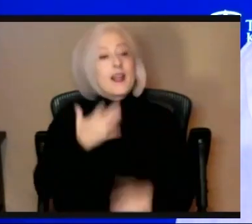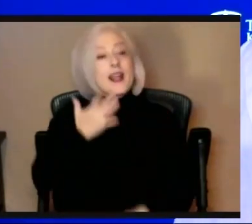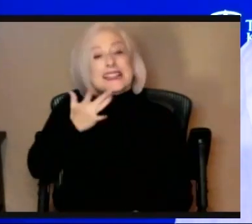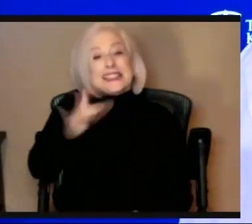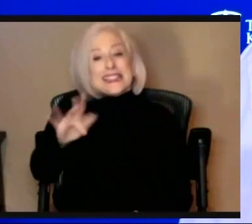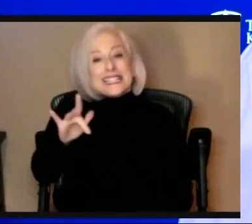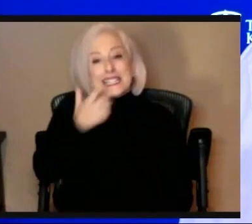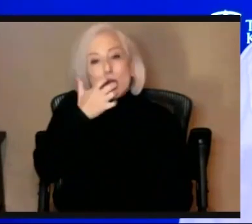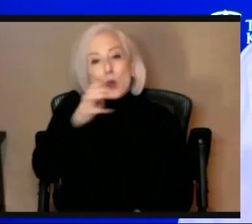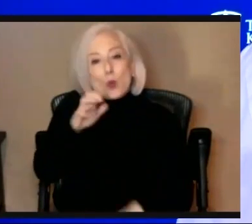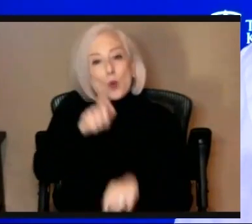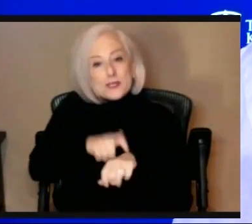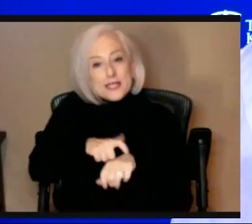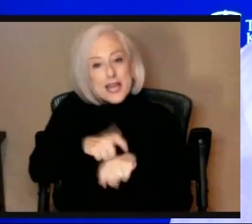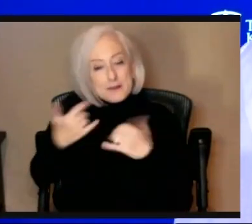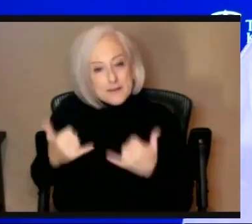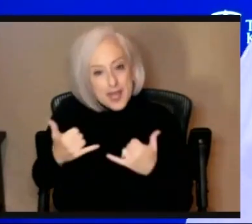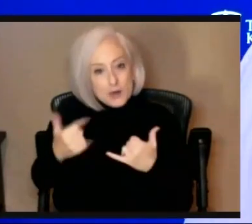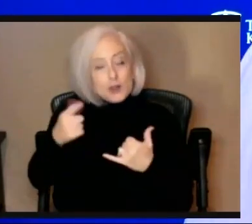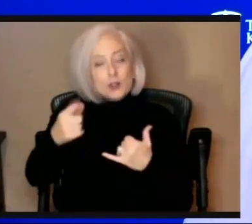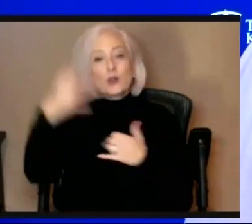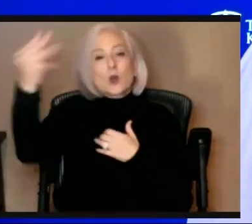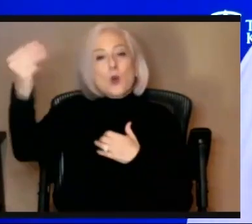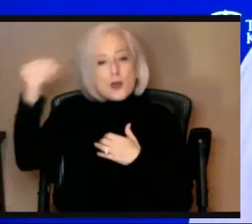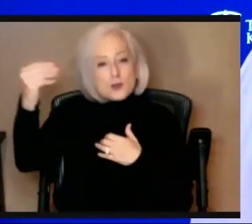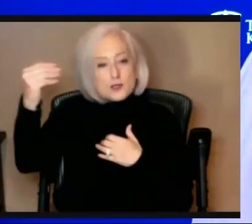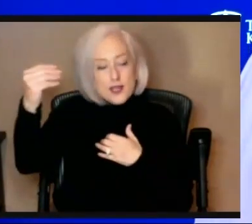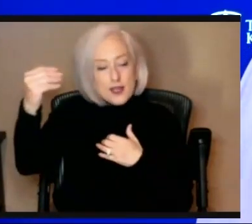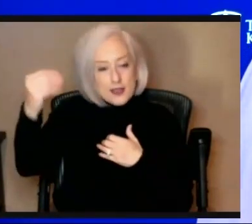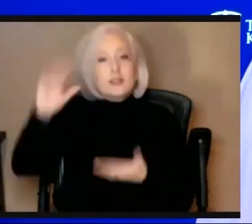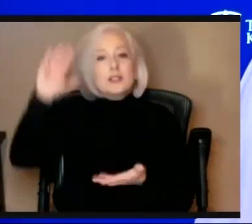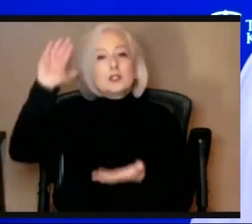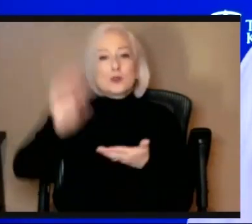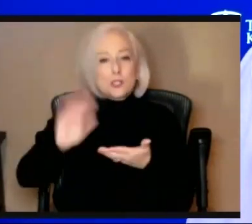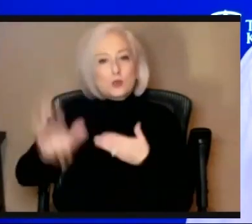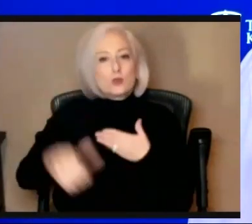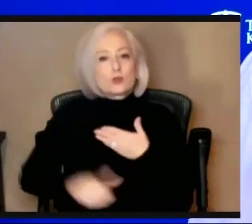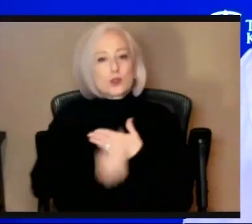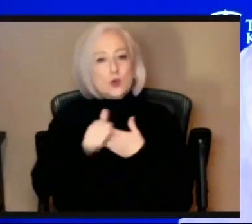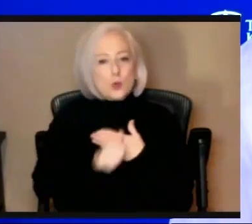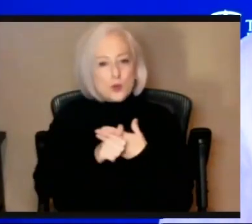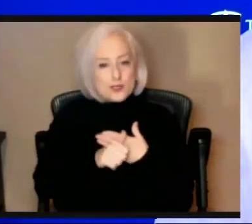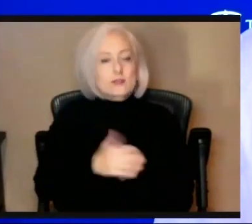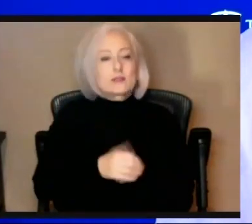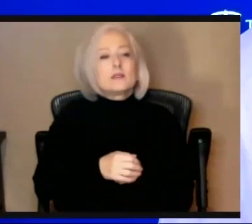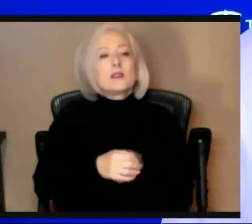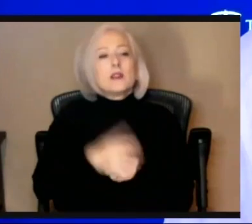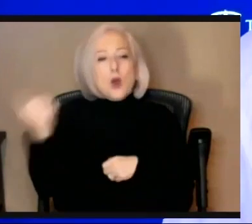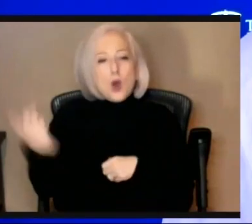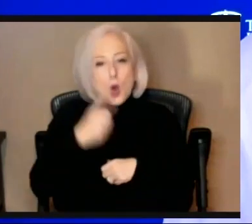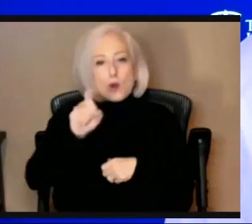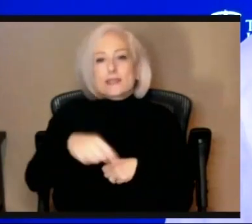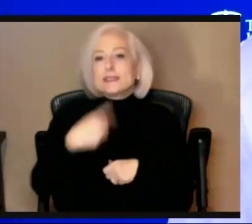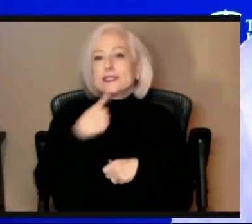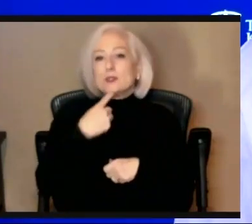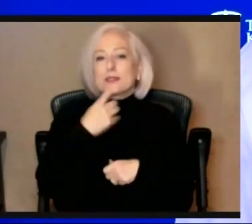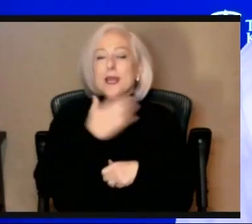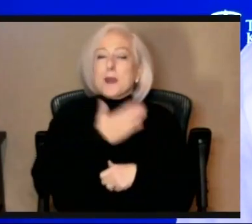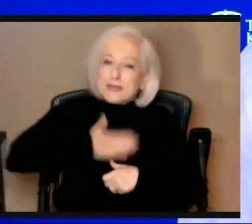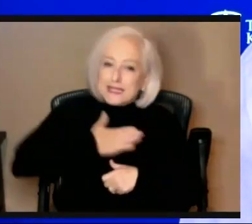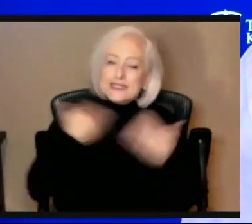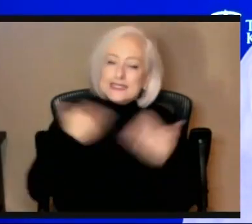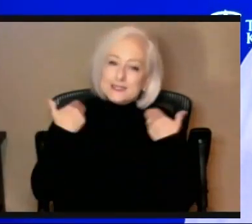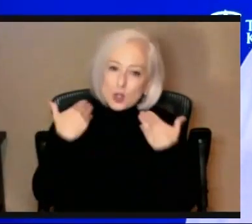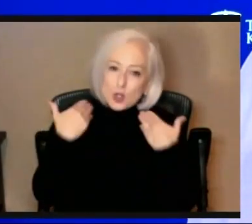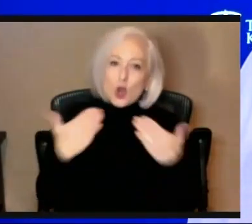things outdoors that will also significantly reduce your risk. And always needs to be said, please go get vaccinated.